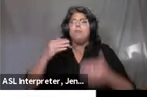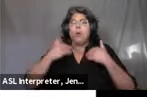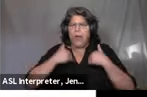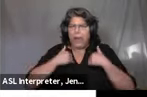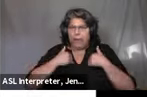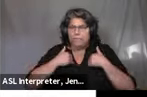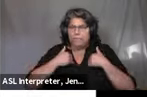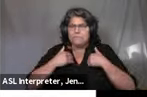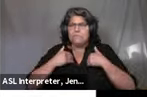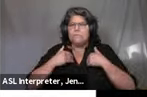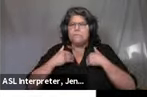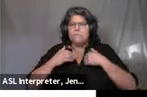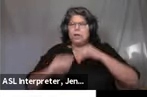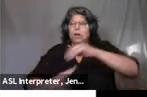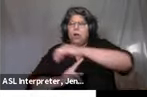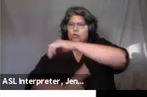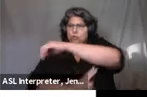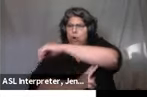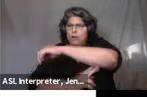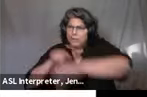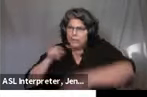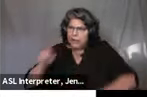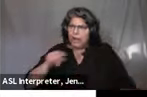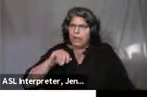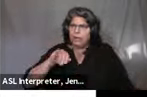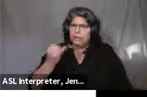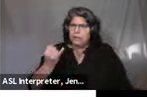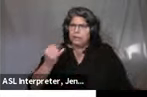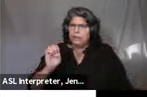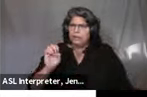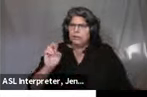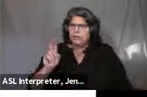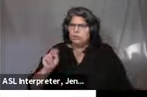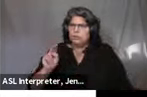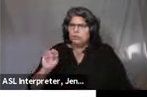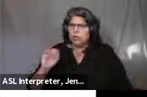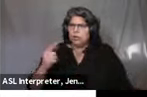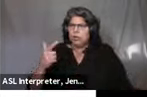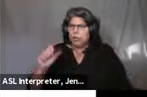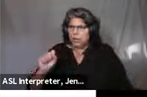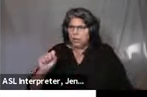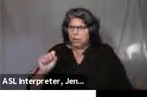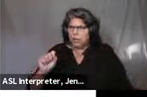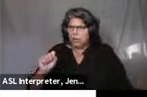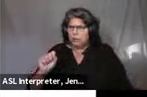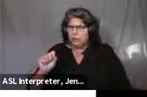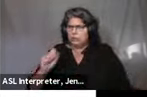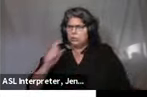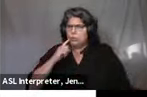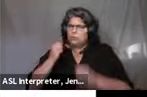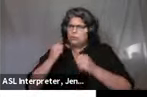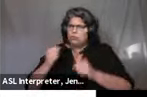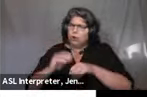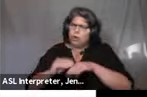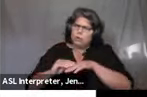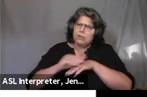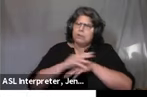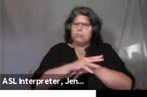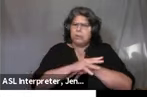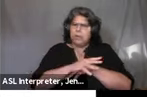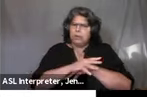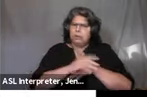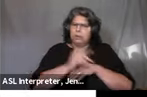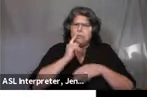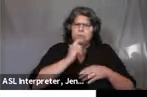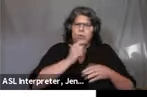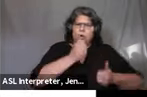crossing at Jennings weigh heavily in some way on the alternatives